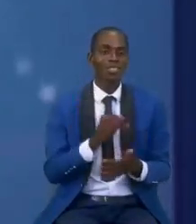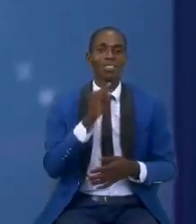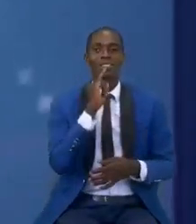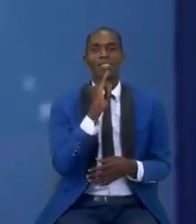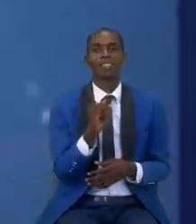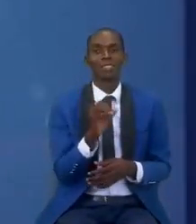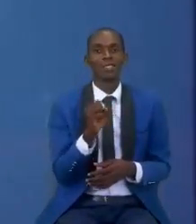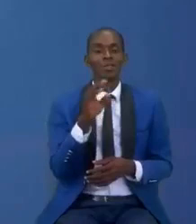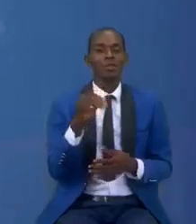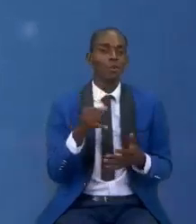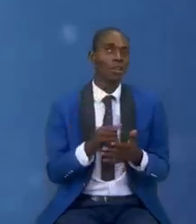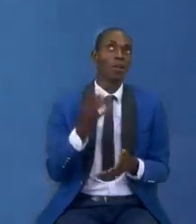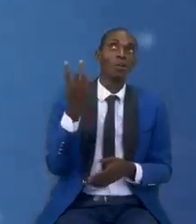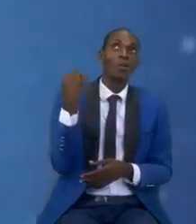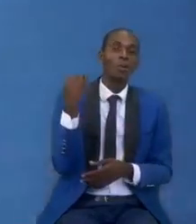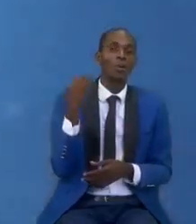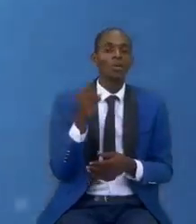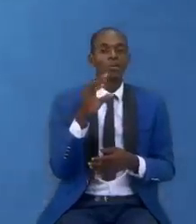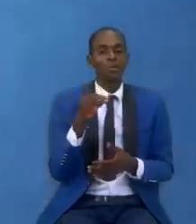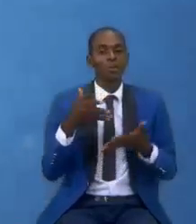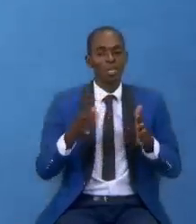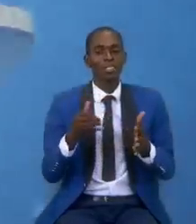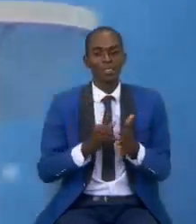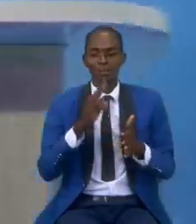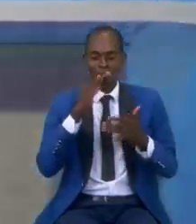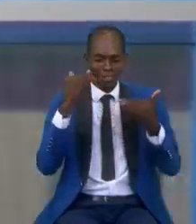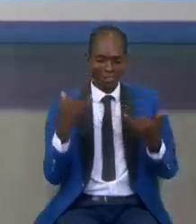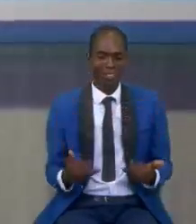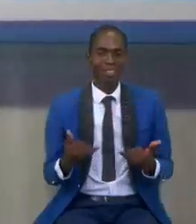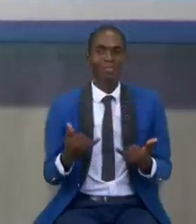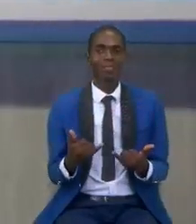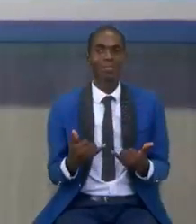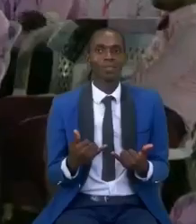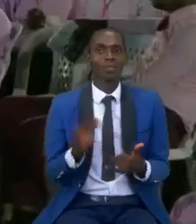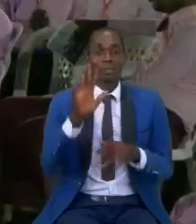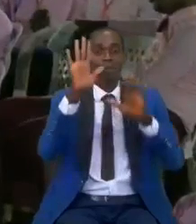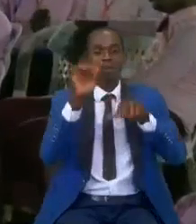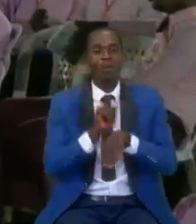now. Your miracle has come. Your salvation has come. Amen.